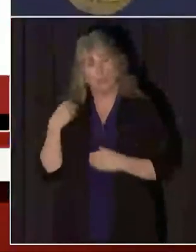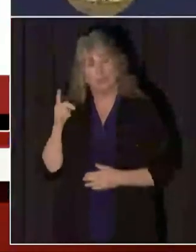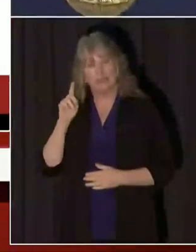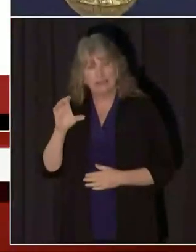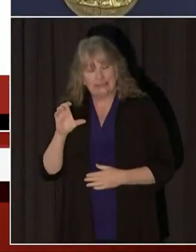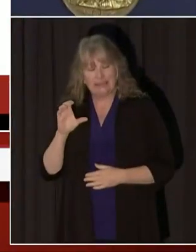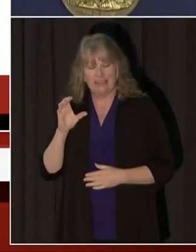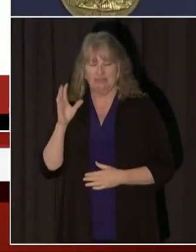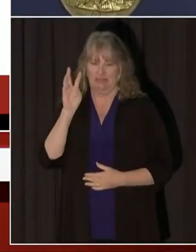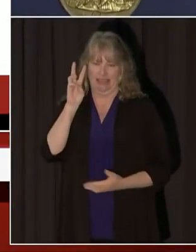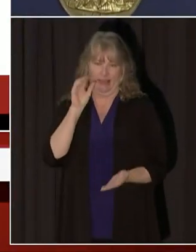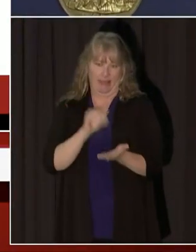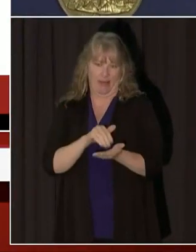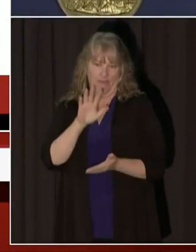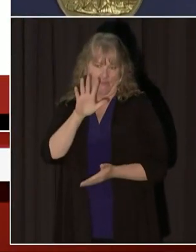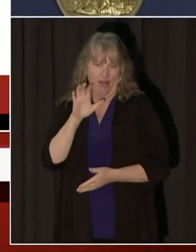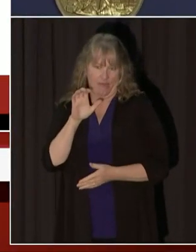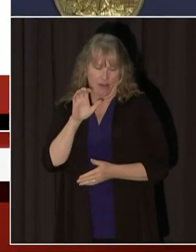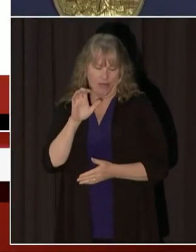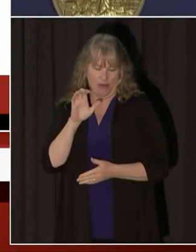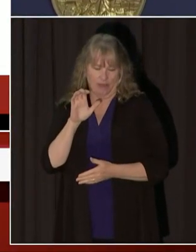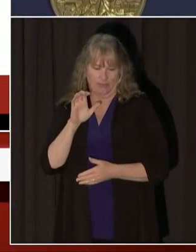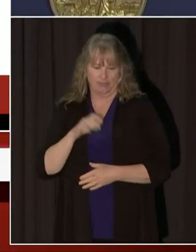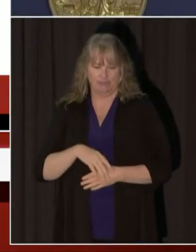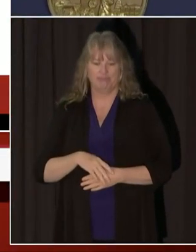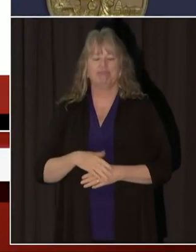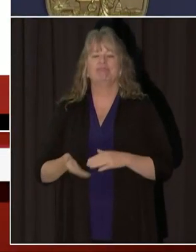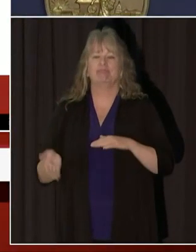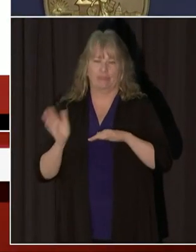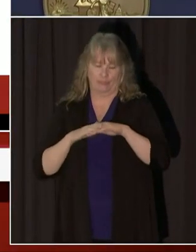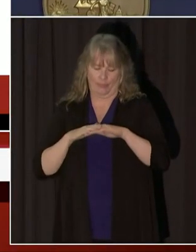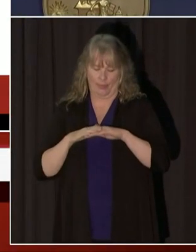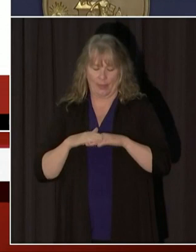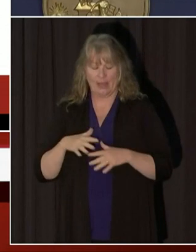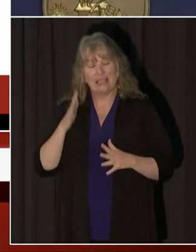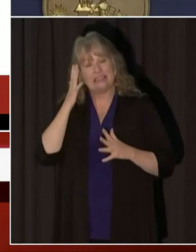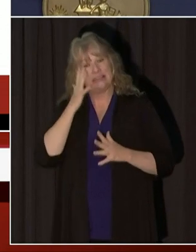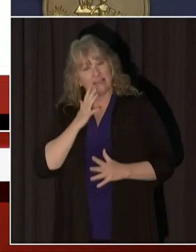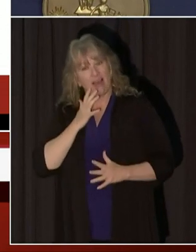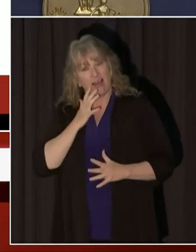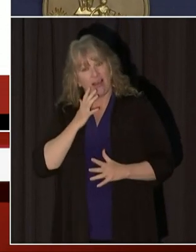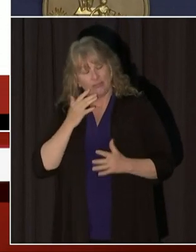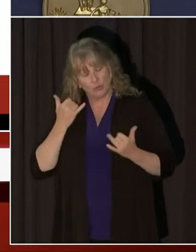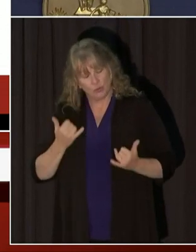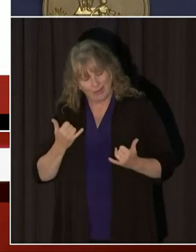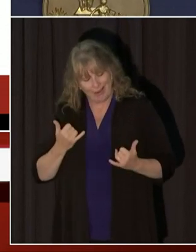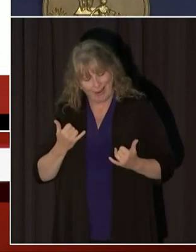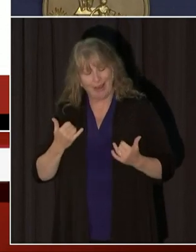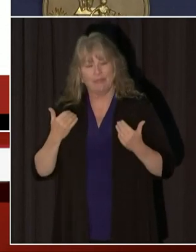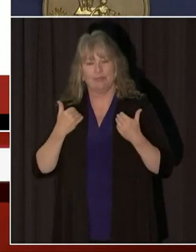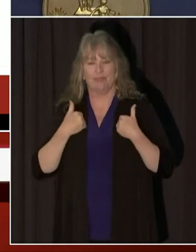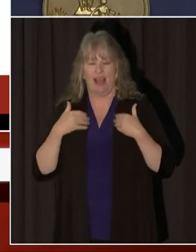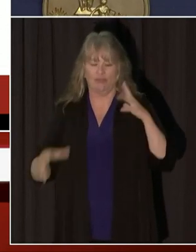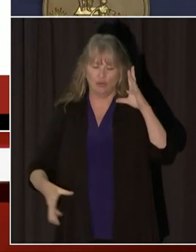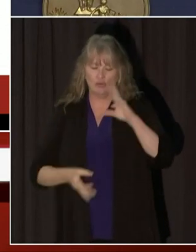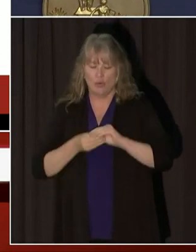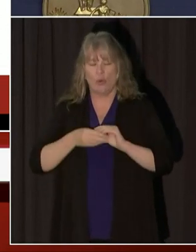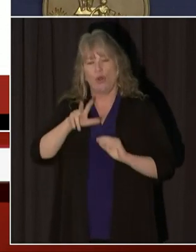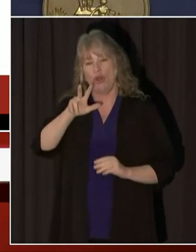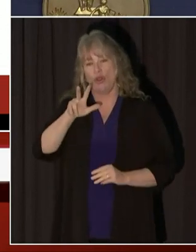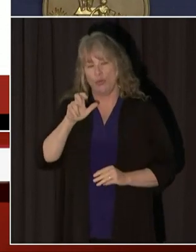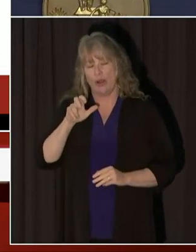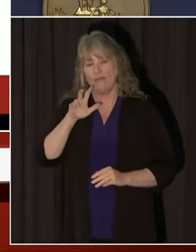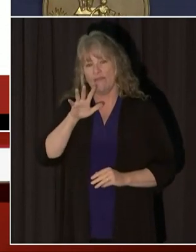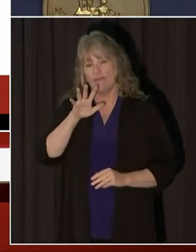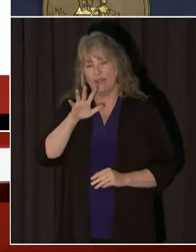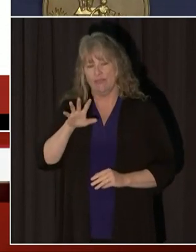over 6,500. And sadly, today, we report that 350 Washingtonians